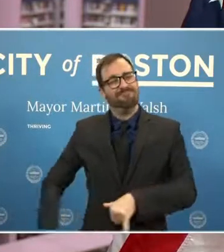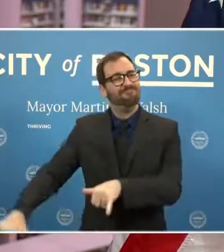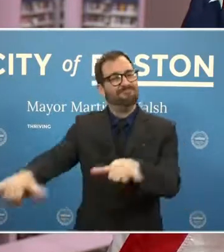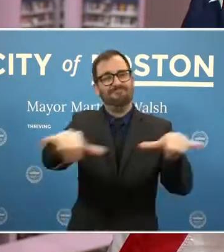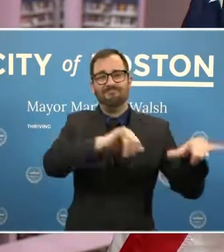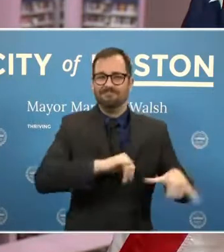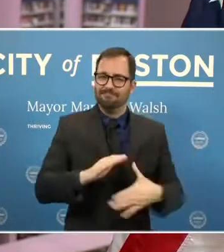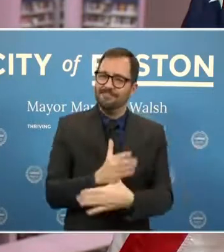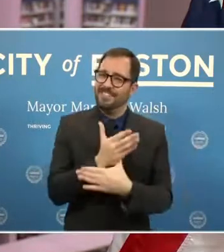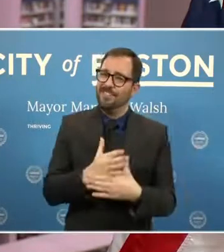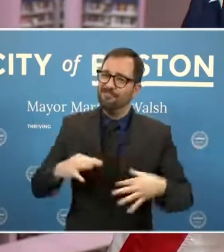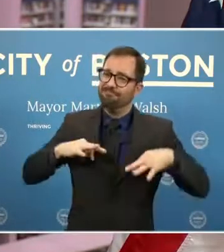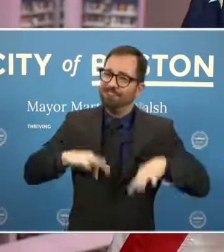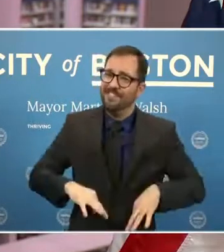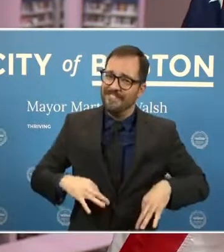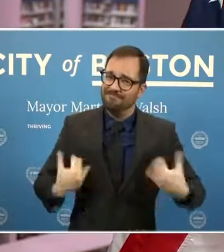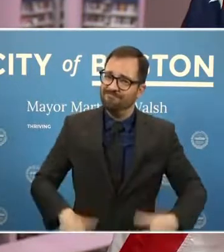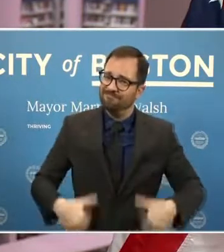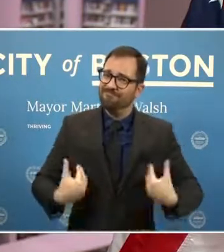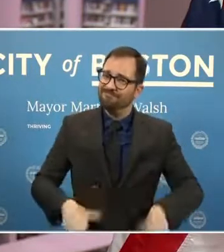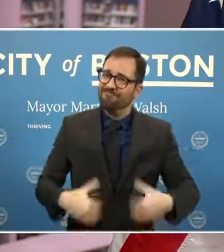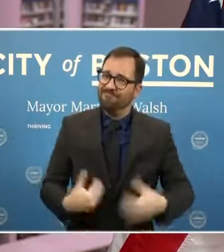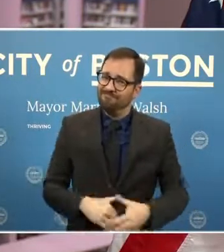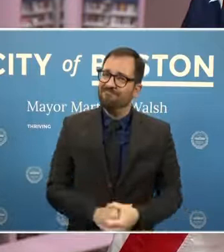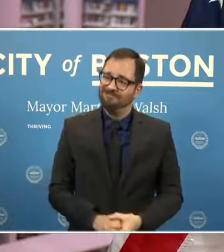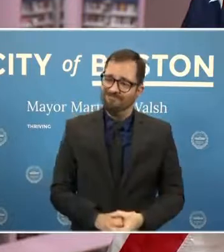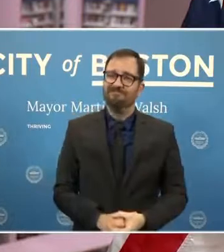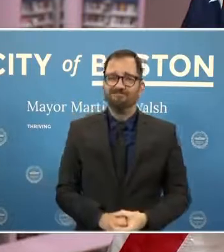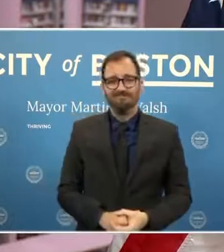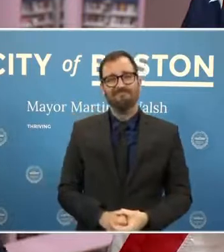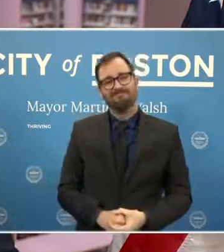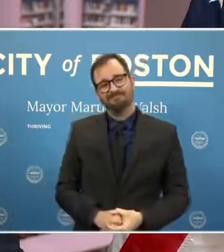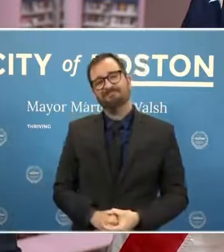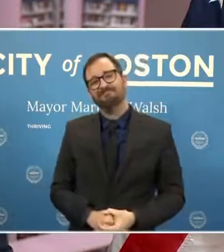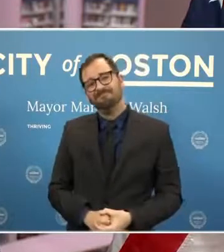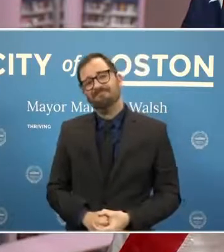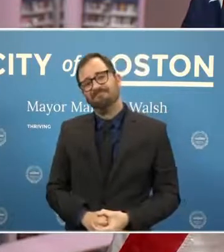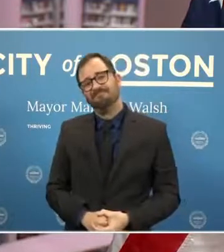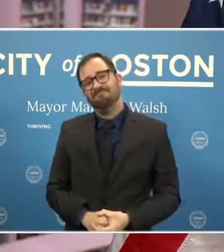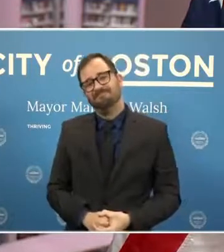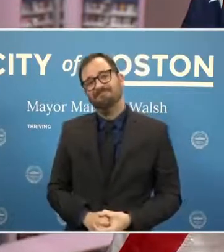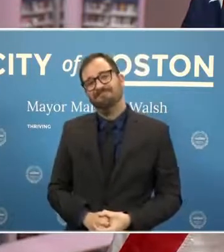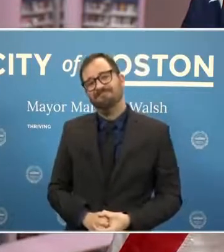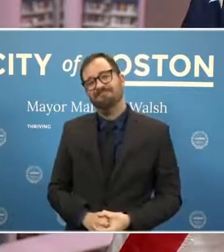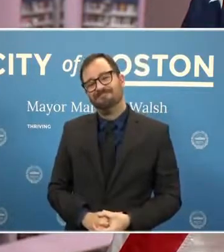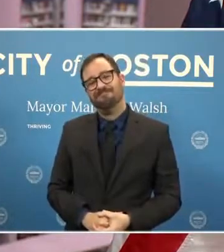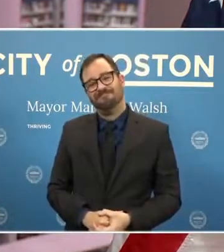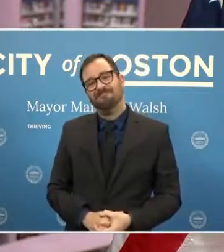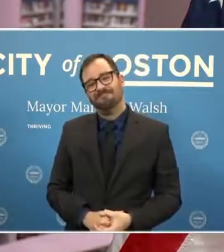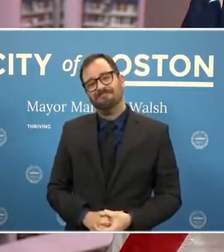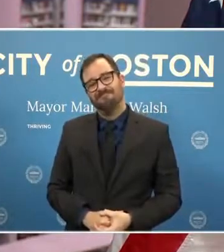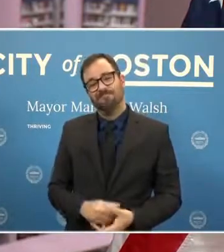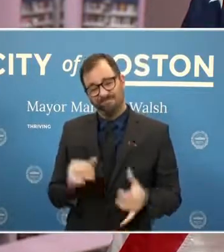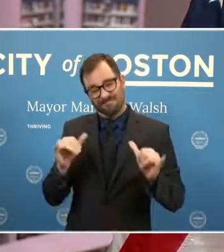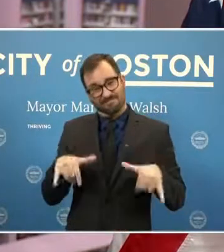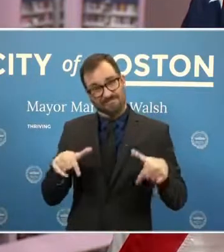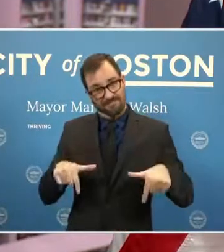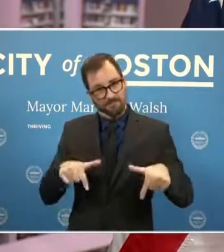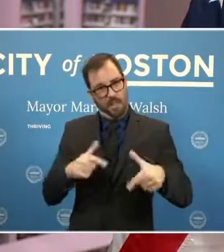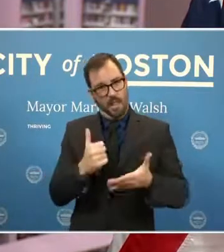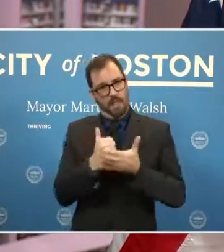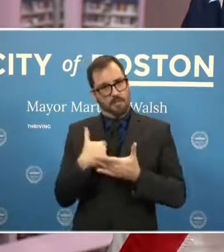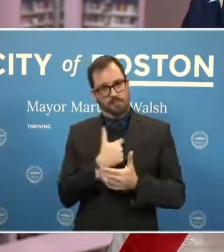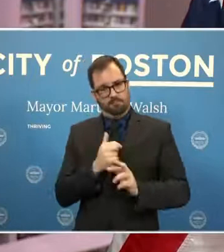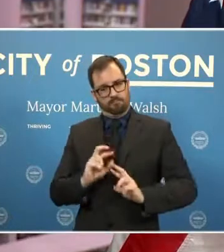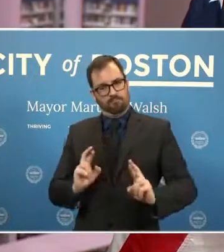ever. They are the places we'll gather as we emerge from this pandemic to reconnect, bring every